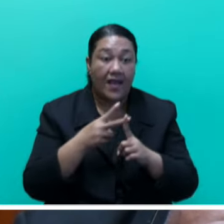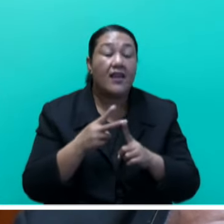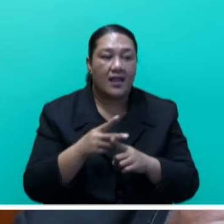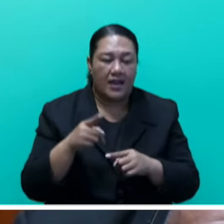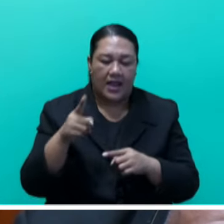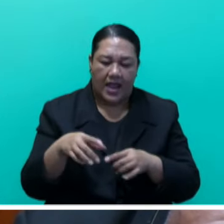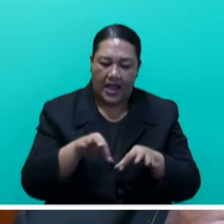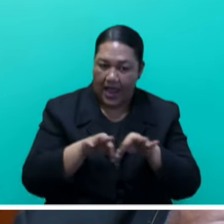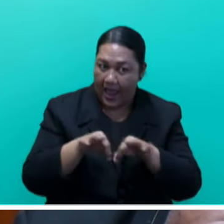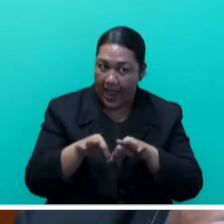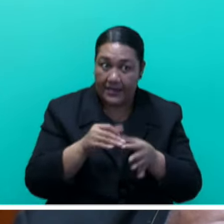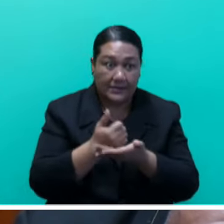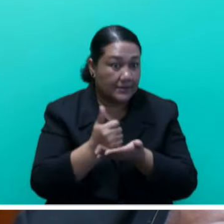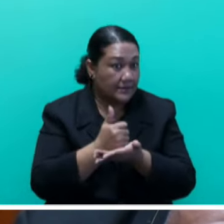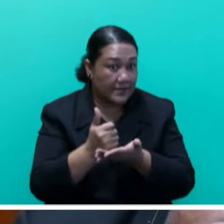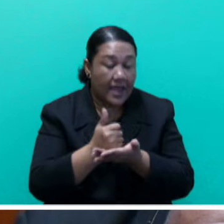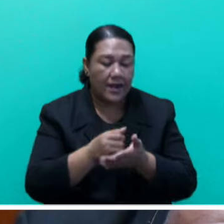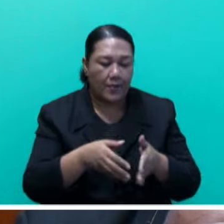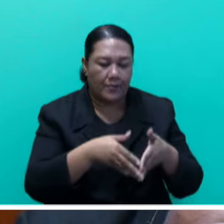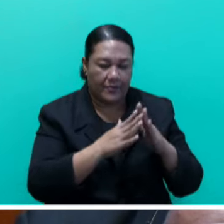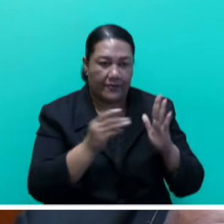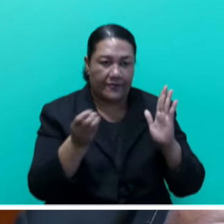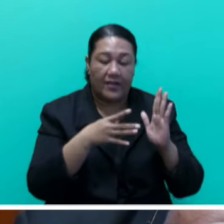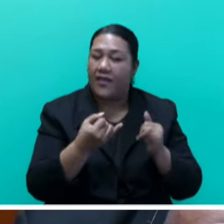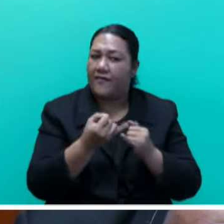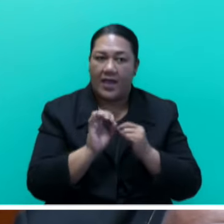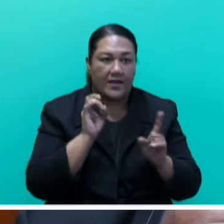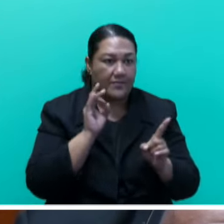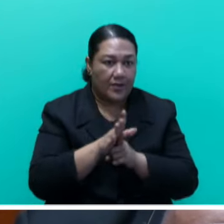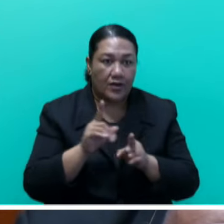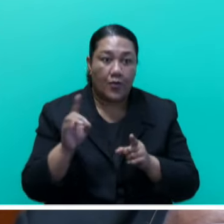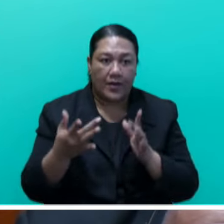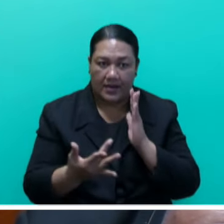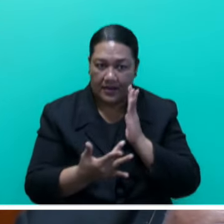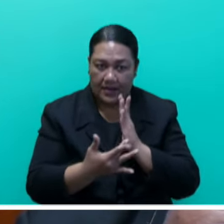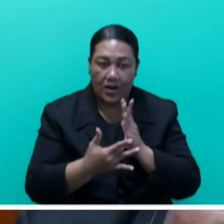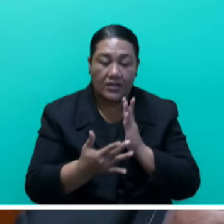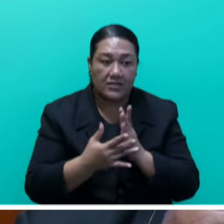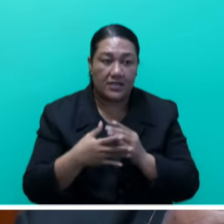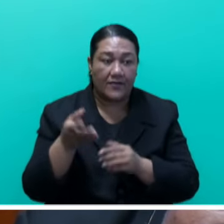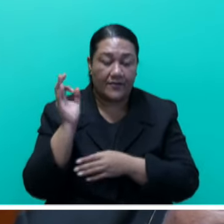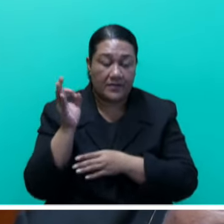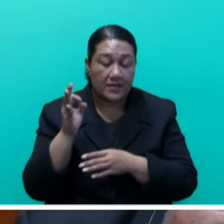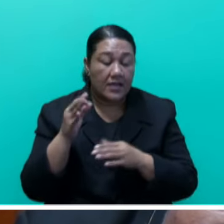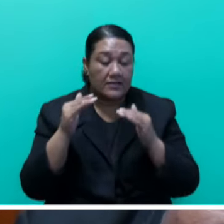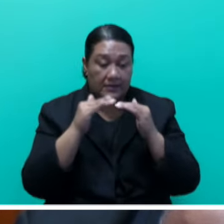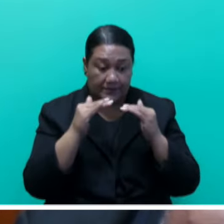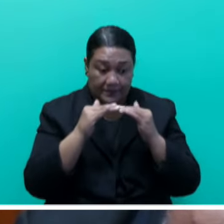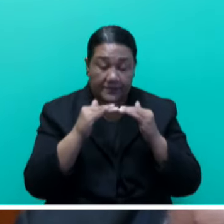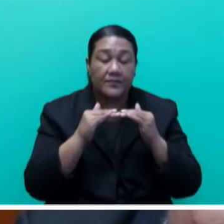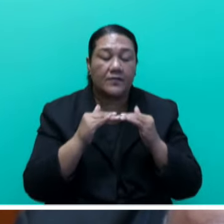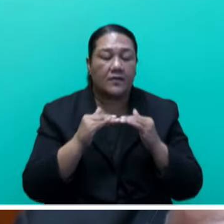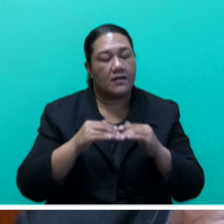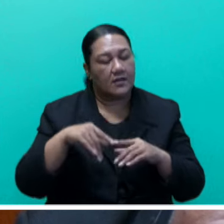And of course, Honorable Speaker, there is a critical issue of the technology-facilitated gender-based violence that we are focusing